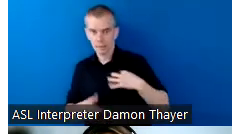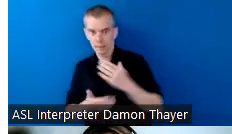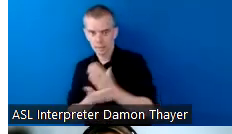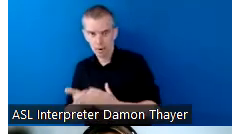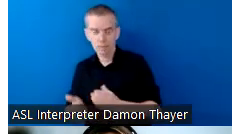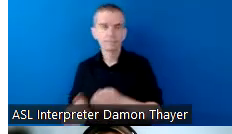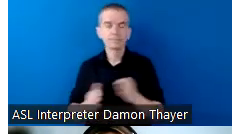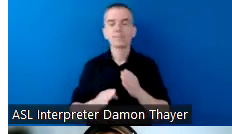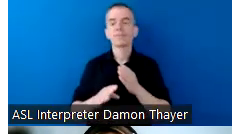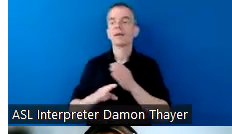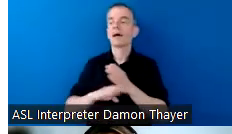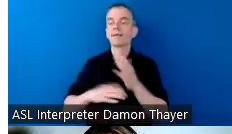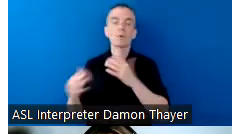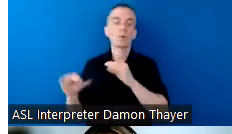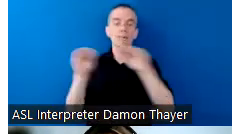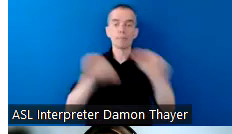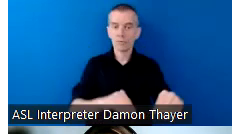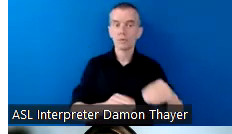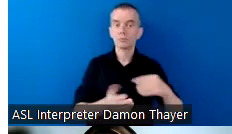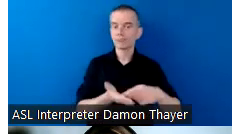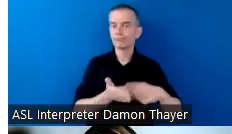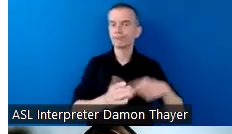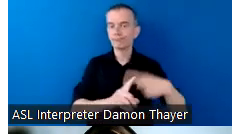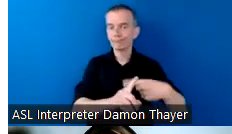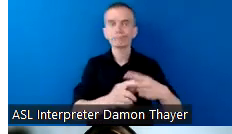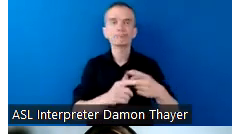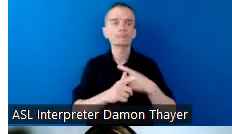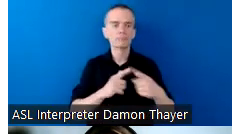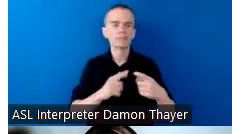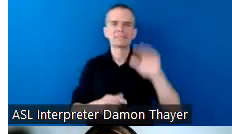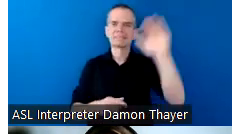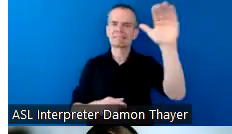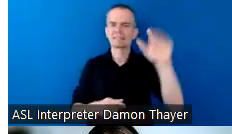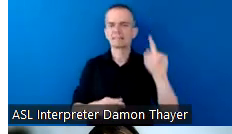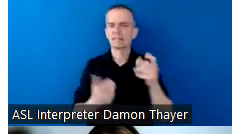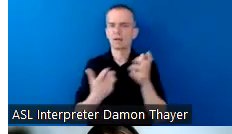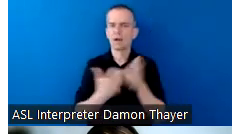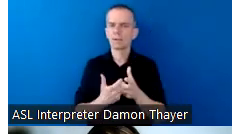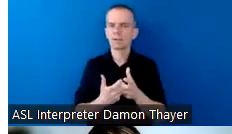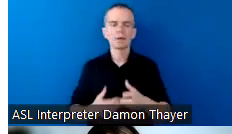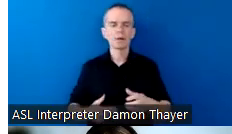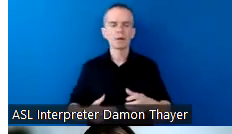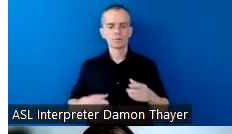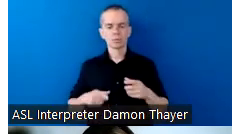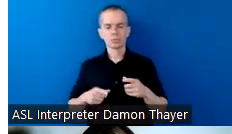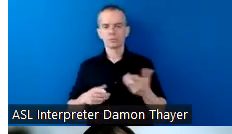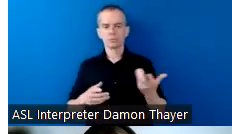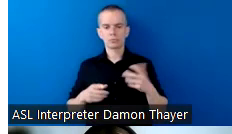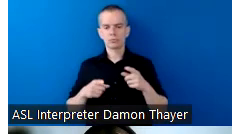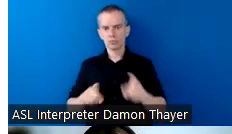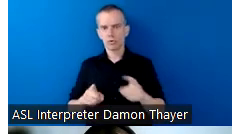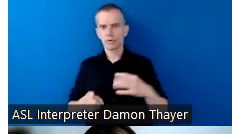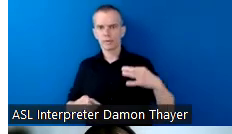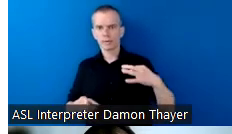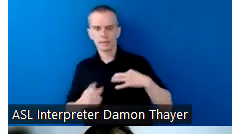after someone has already moved in. So they don't have to disclose anything about a disability or a reasonable accommodation